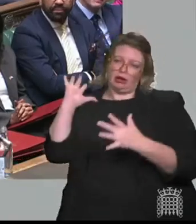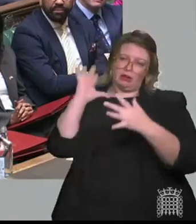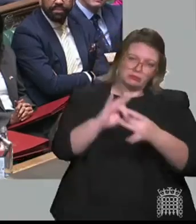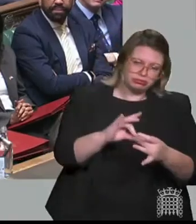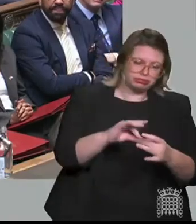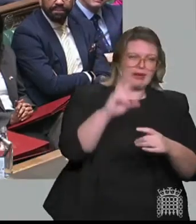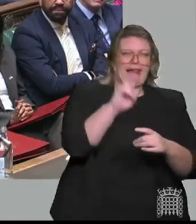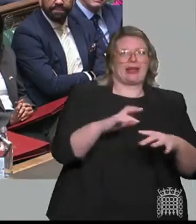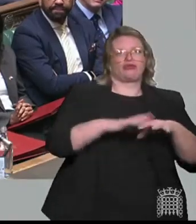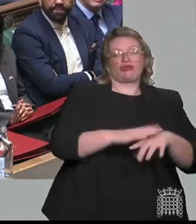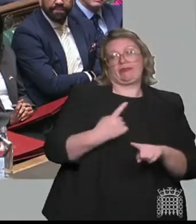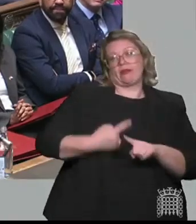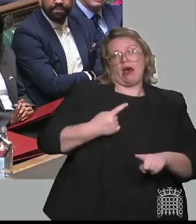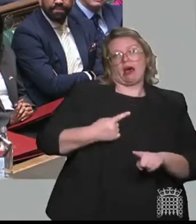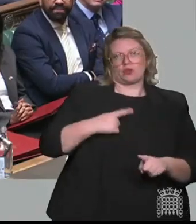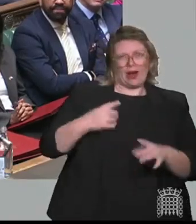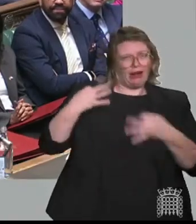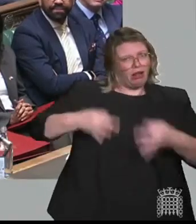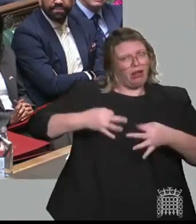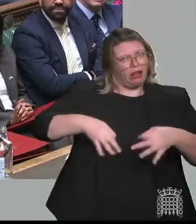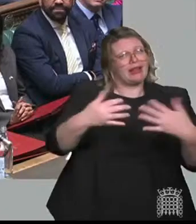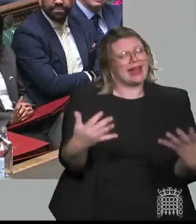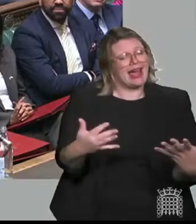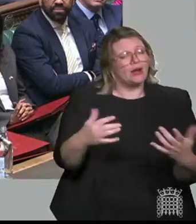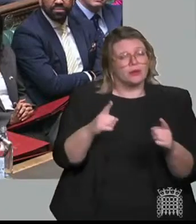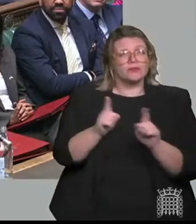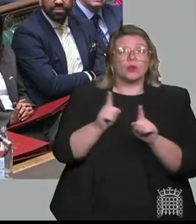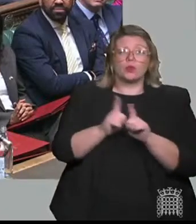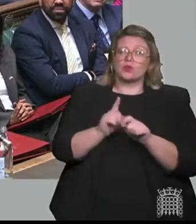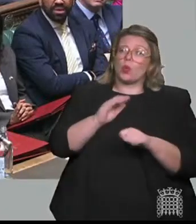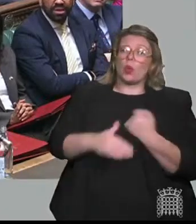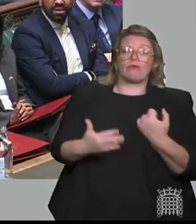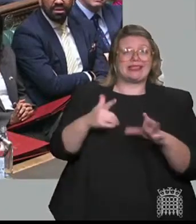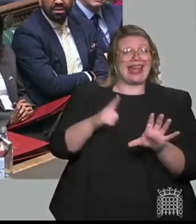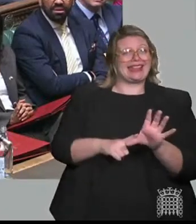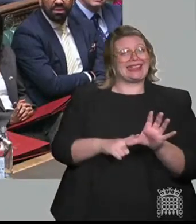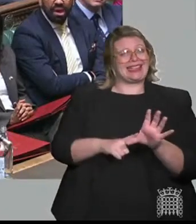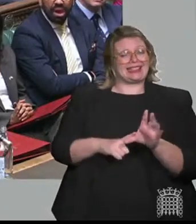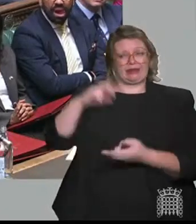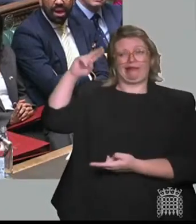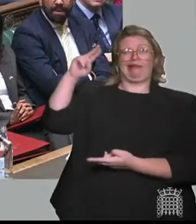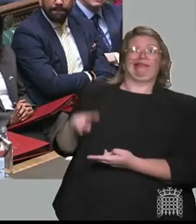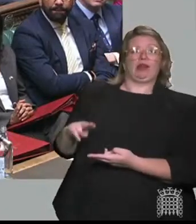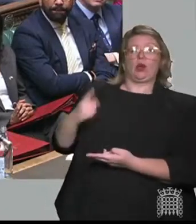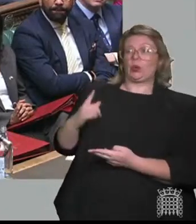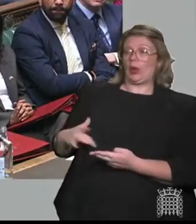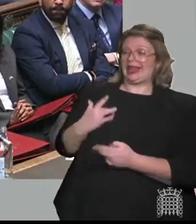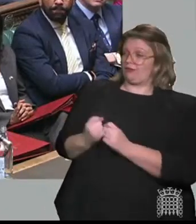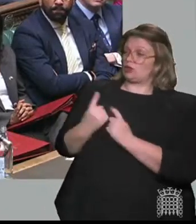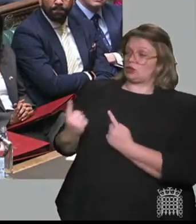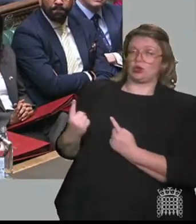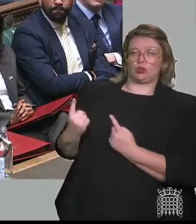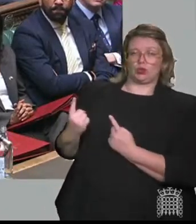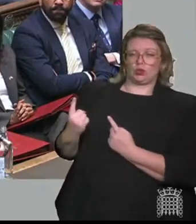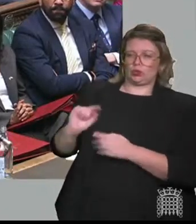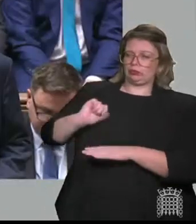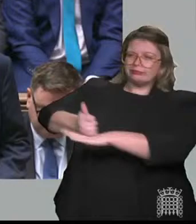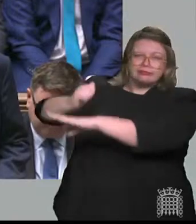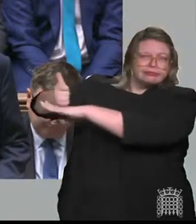up to £10,000 off electricity bills over 10 years for those living closest to new transmission